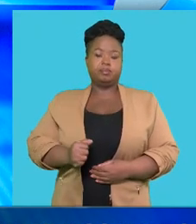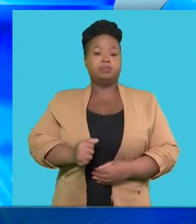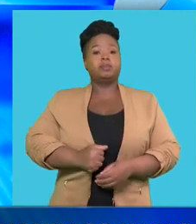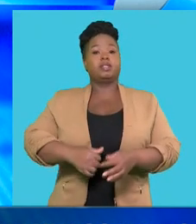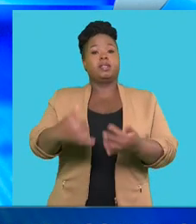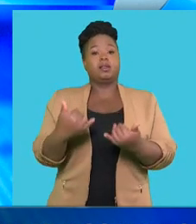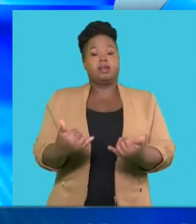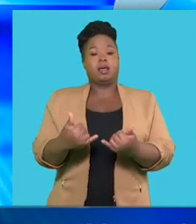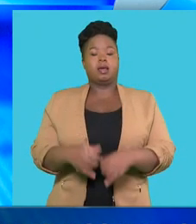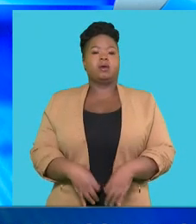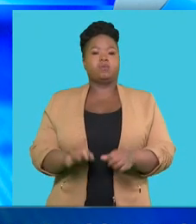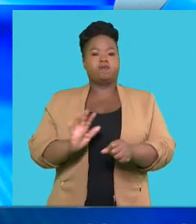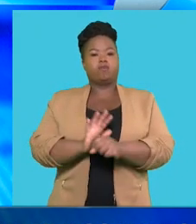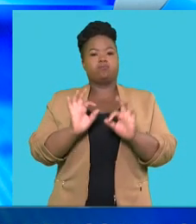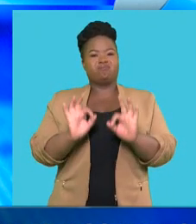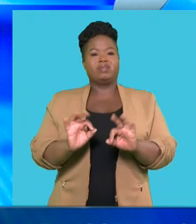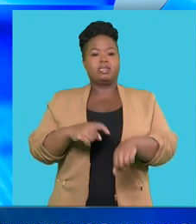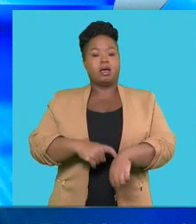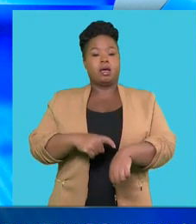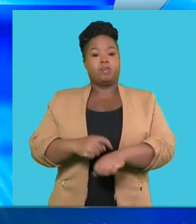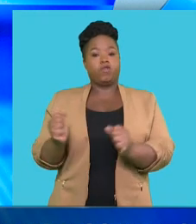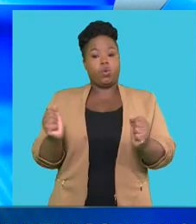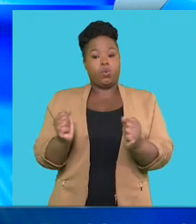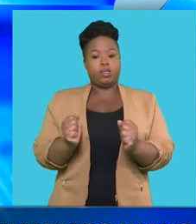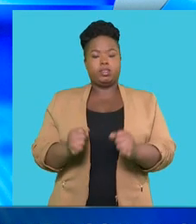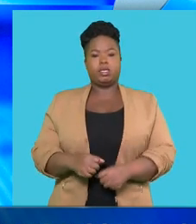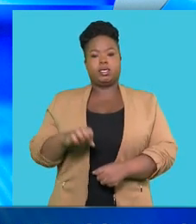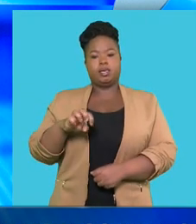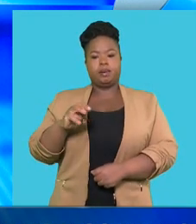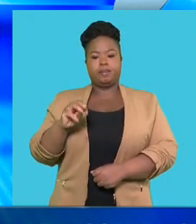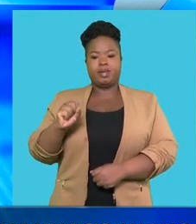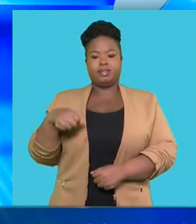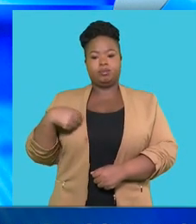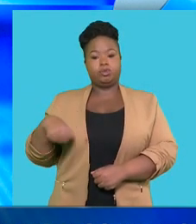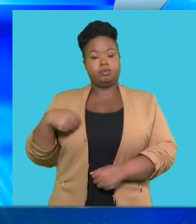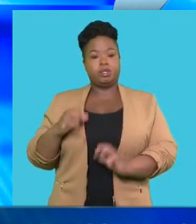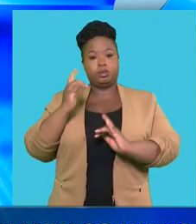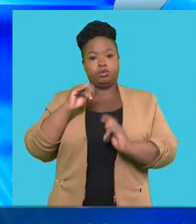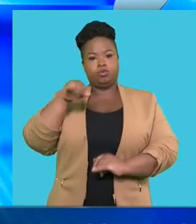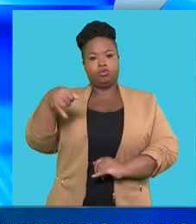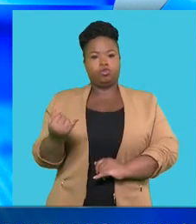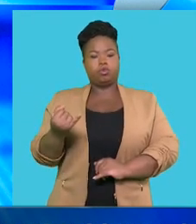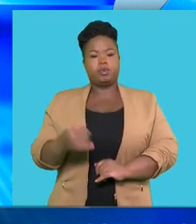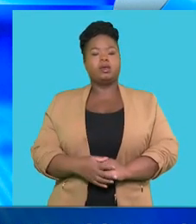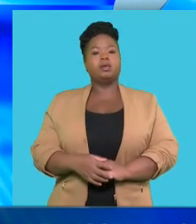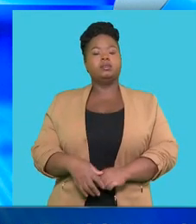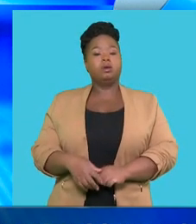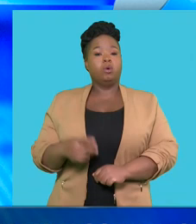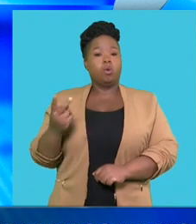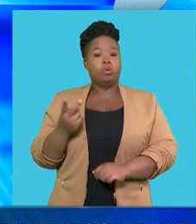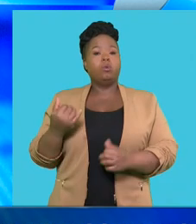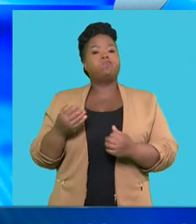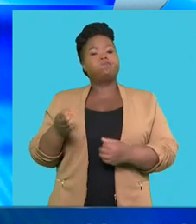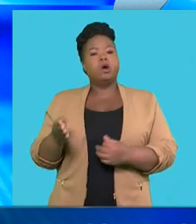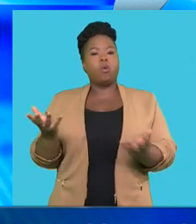Njengoba isingene ngokuphelele inkathi yobusika umnyango wabezime iphuthumayo kumasipala iGoli obizwa nge-Emergency Management Services